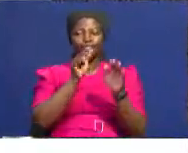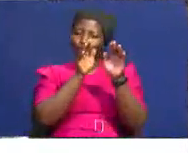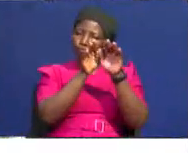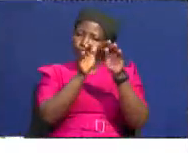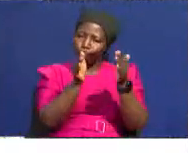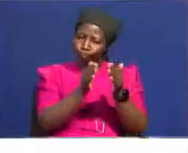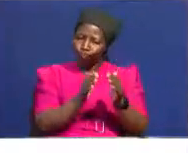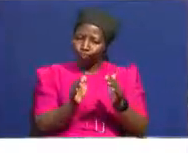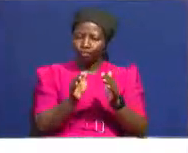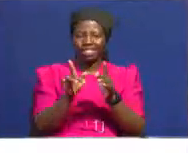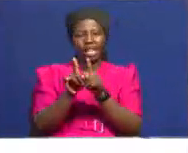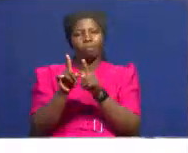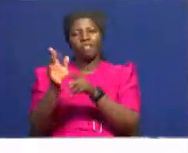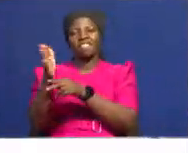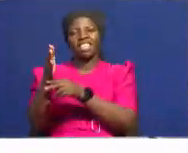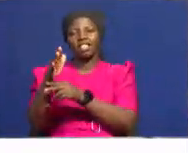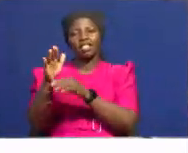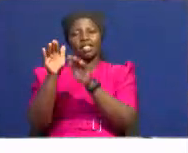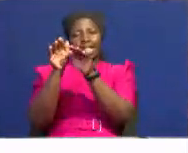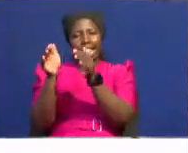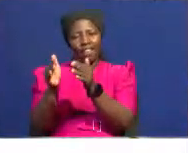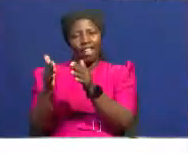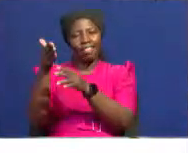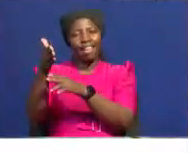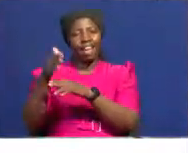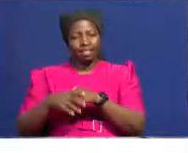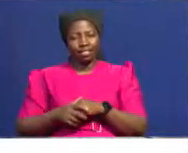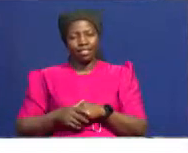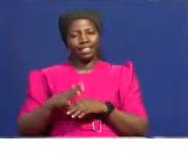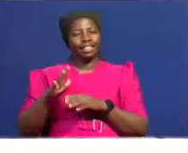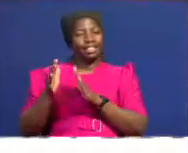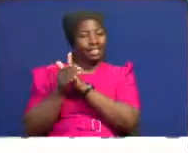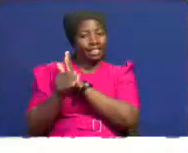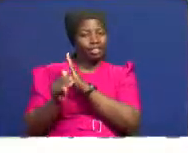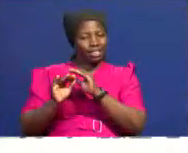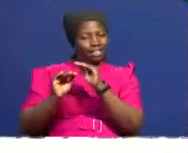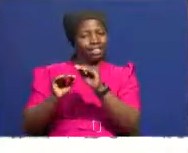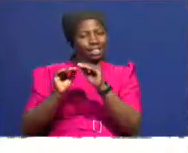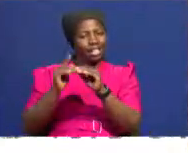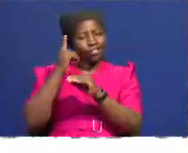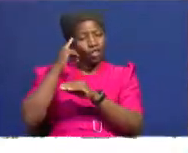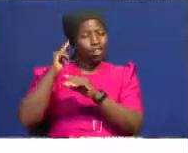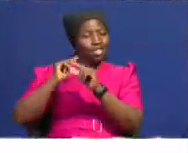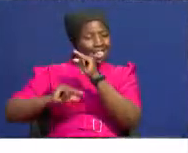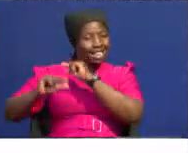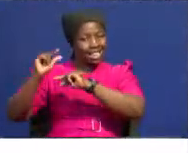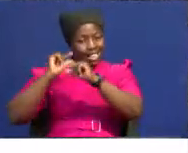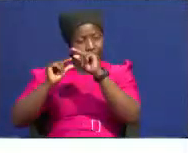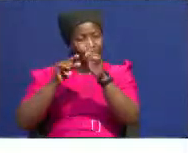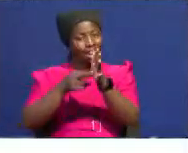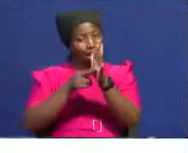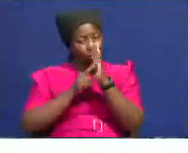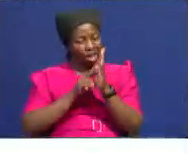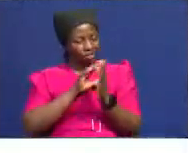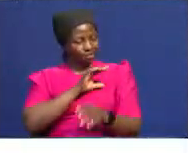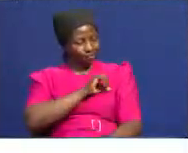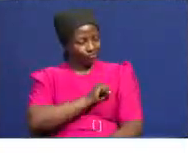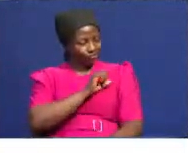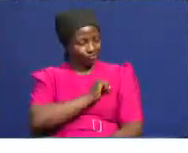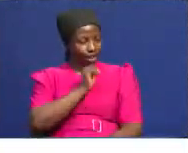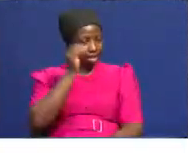ya samaki. The skills passed down for generations require patience and mastery. Tongo ni kasi